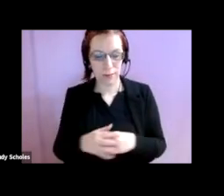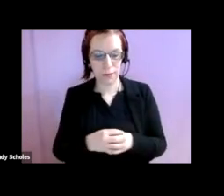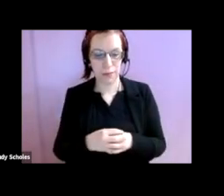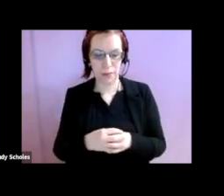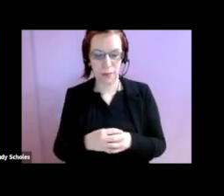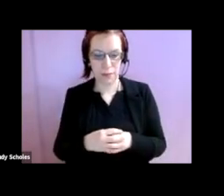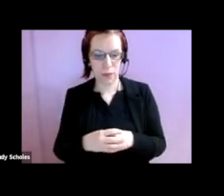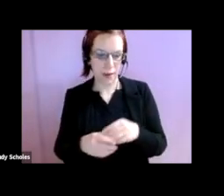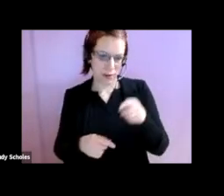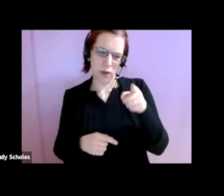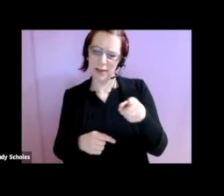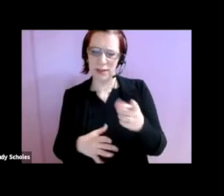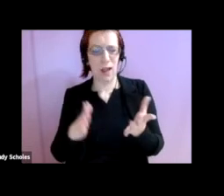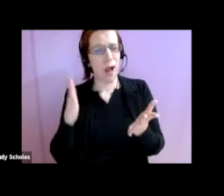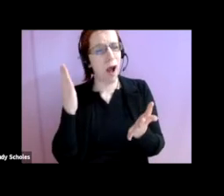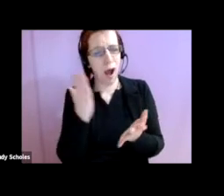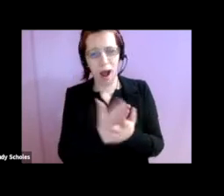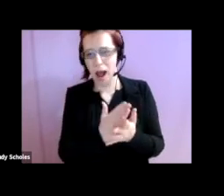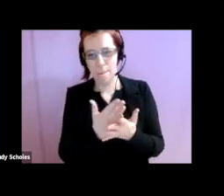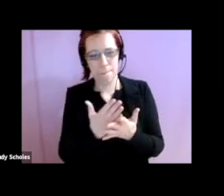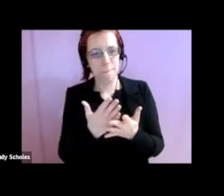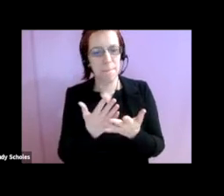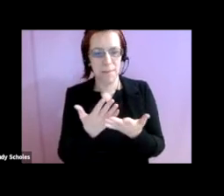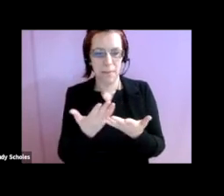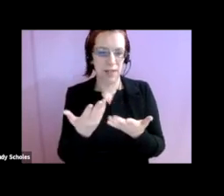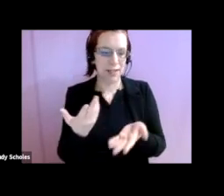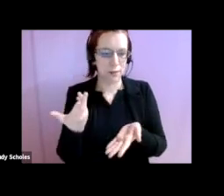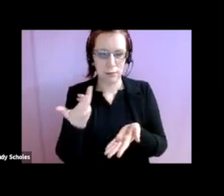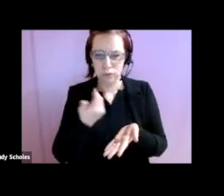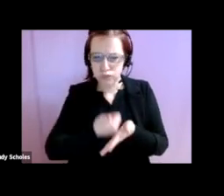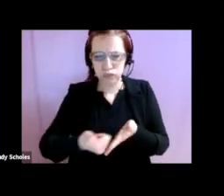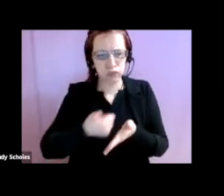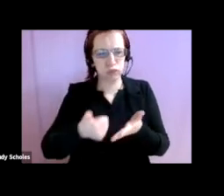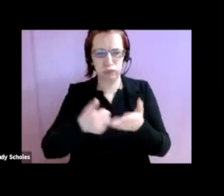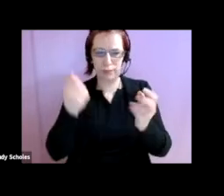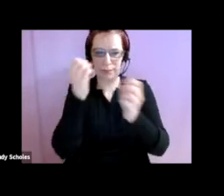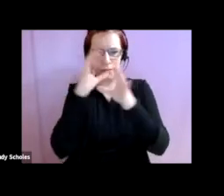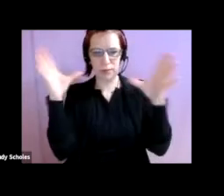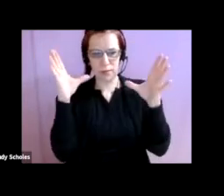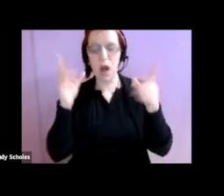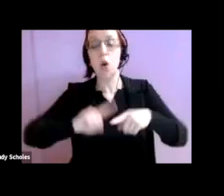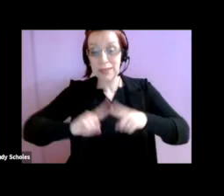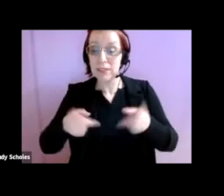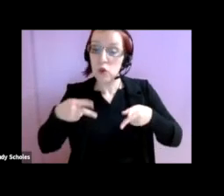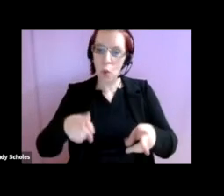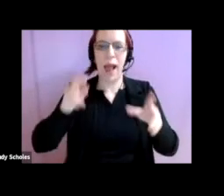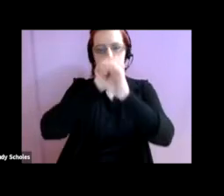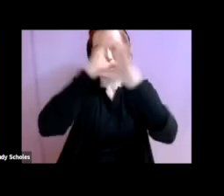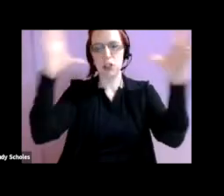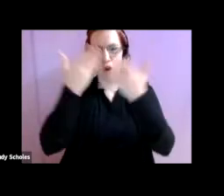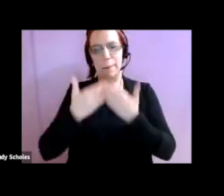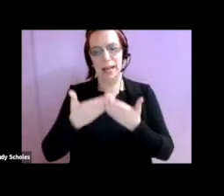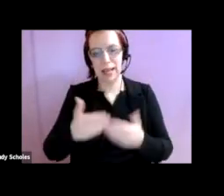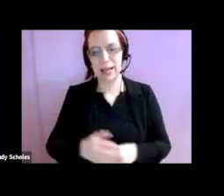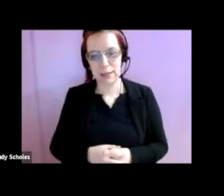very characteristic sort of visualization. See, it's a very different way to do astronomy. And all that information